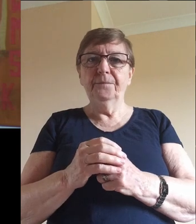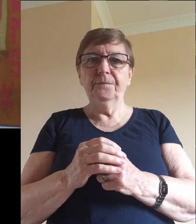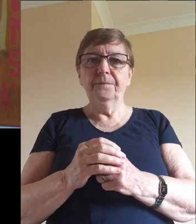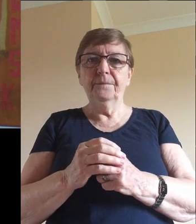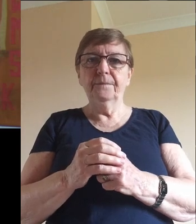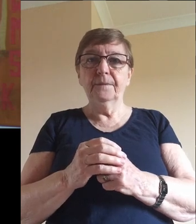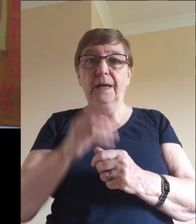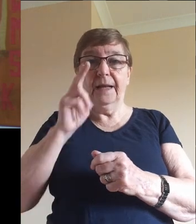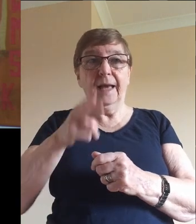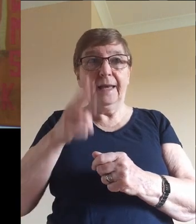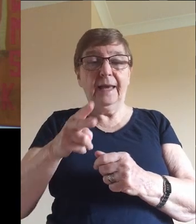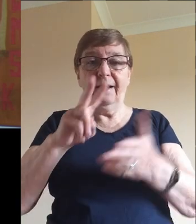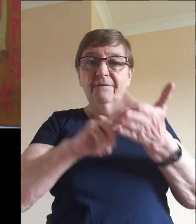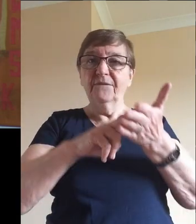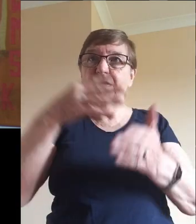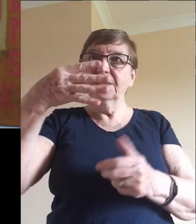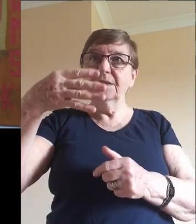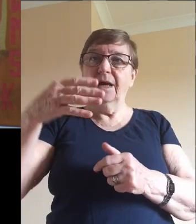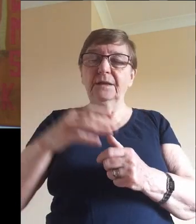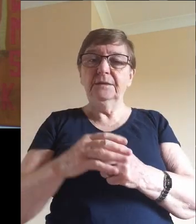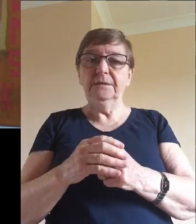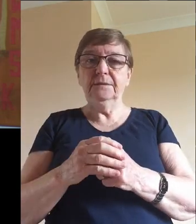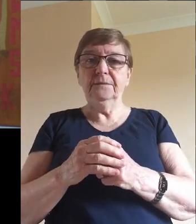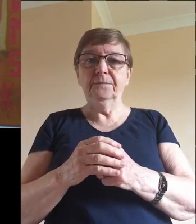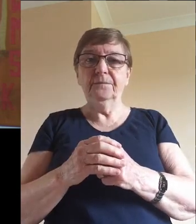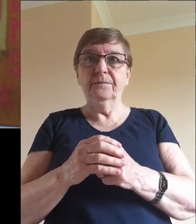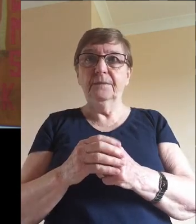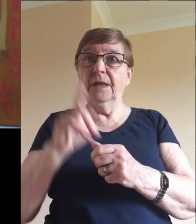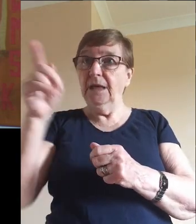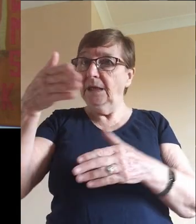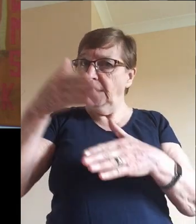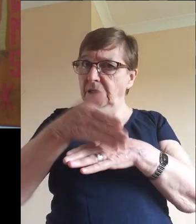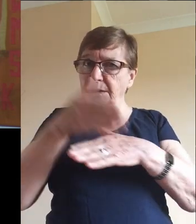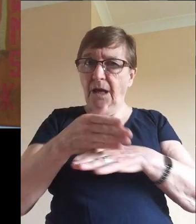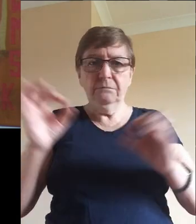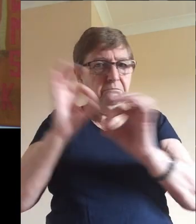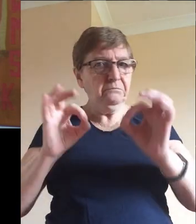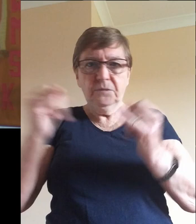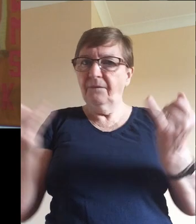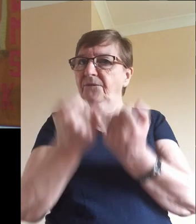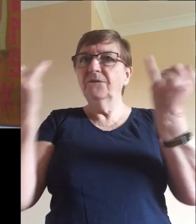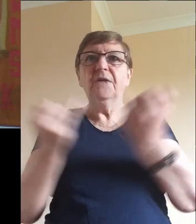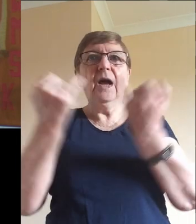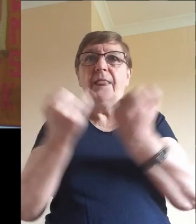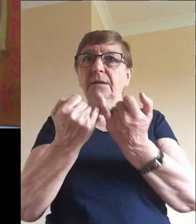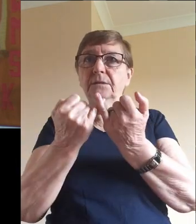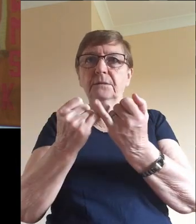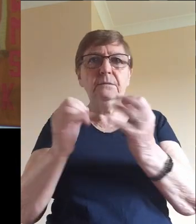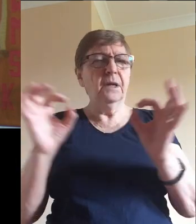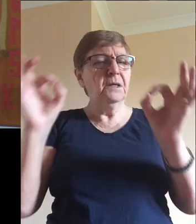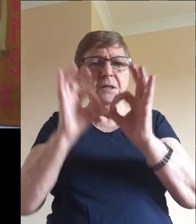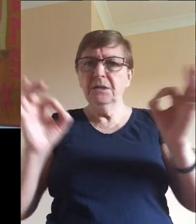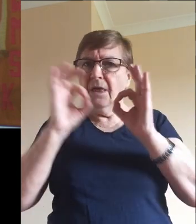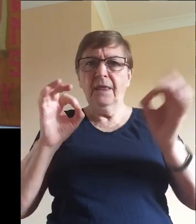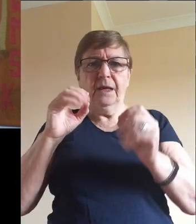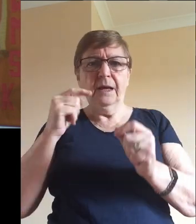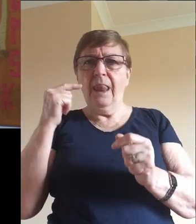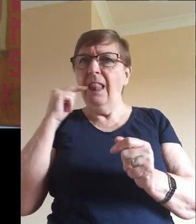And then again in verse 9, he had done no violence, nor was any deceit found in his